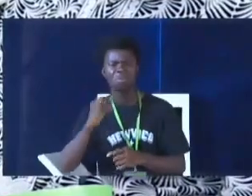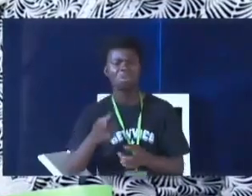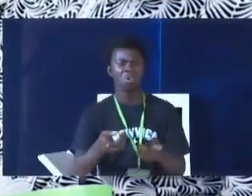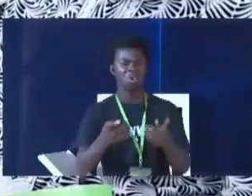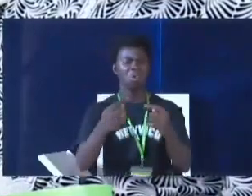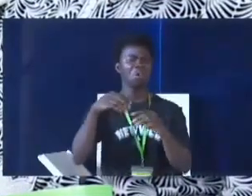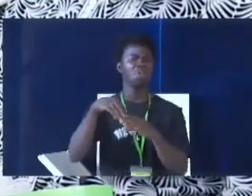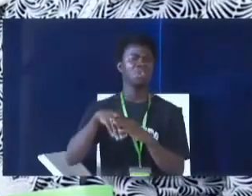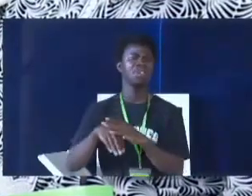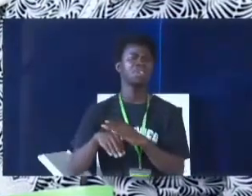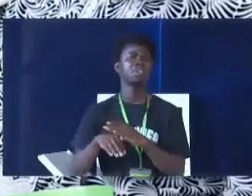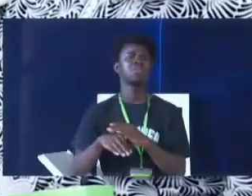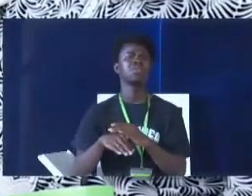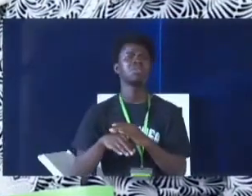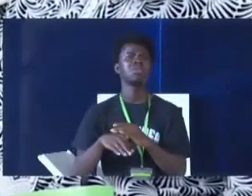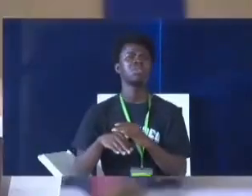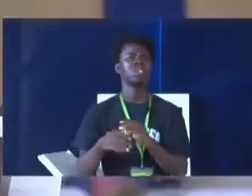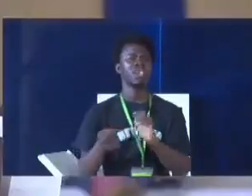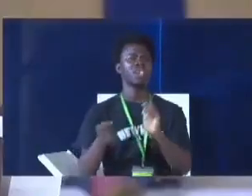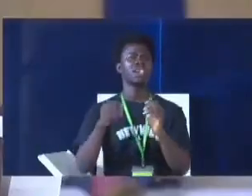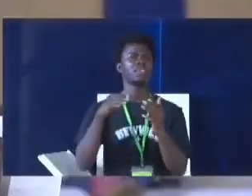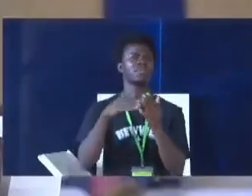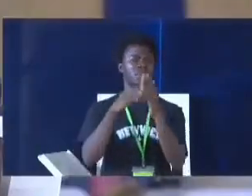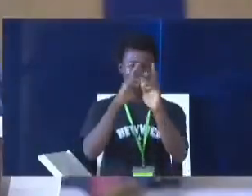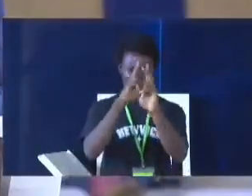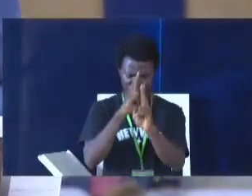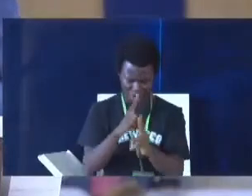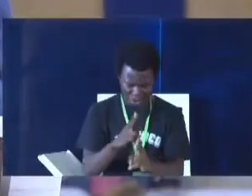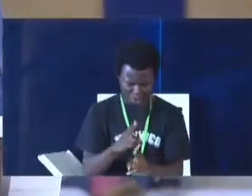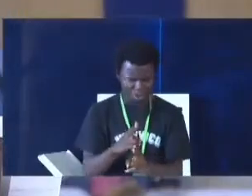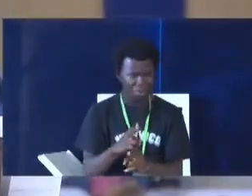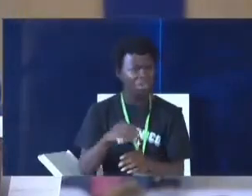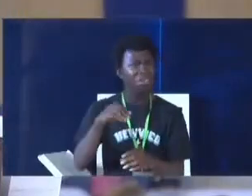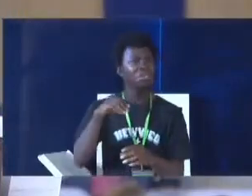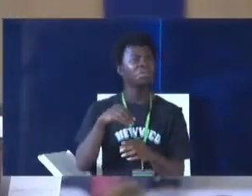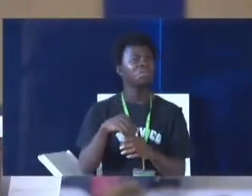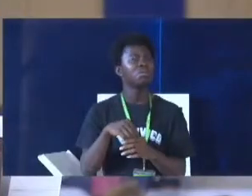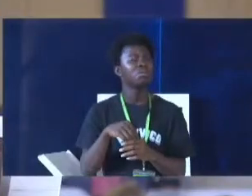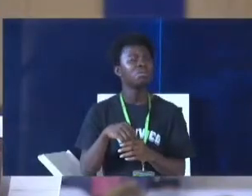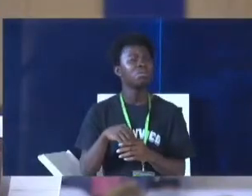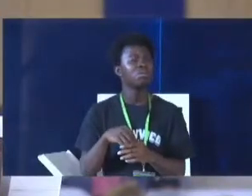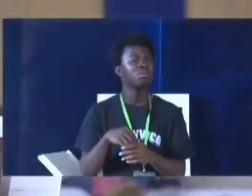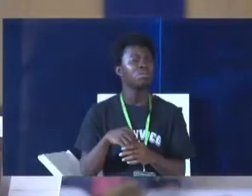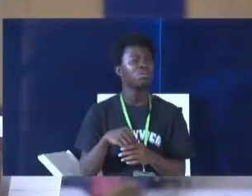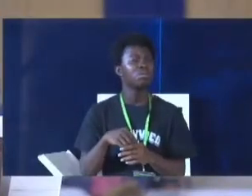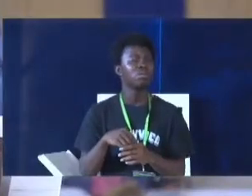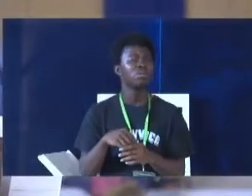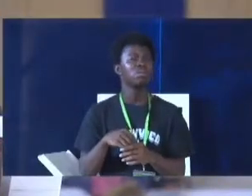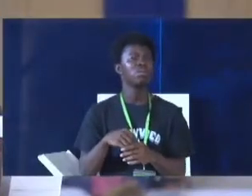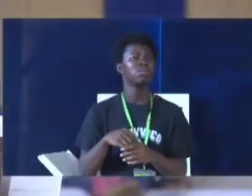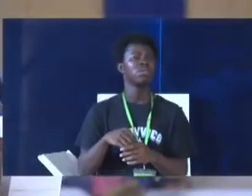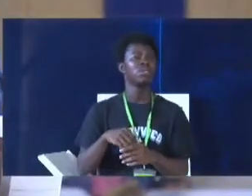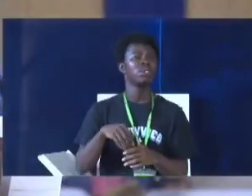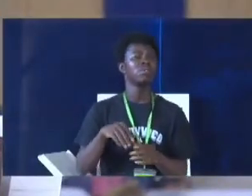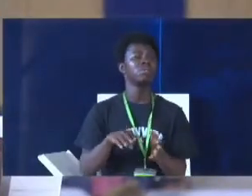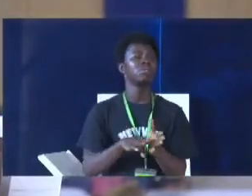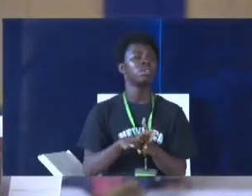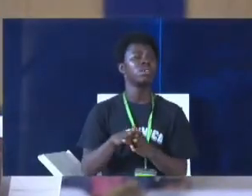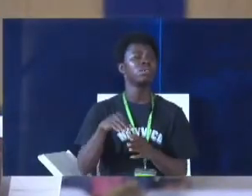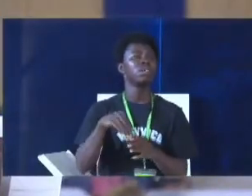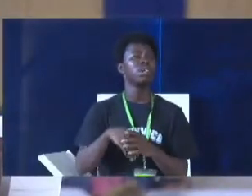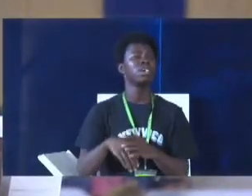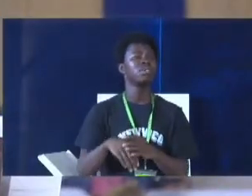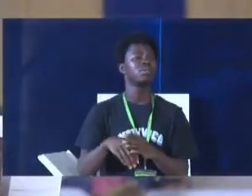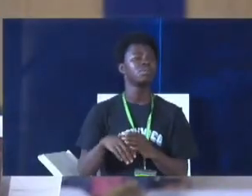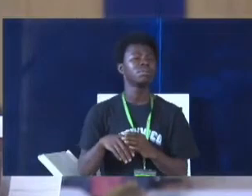replaced honor. He found himself just as the psalmist in Psalms 38 verse 20, and I'm going to read it from